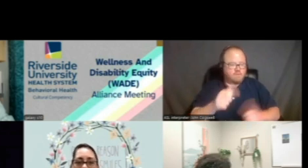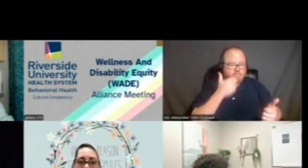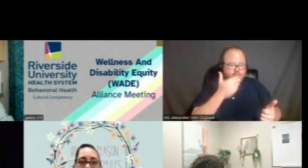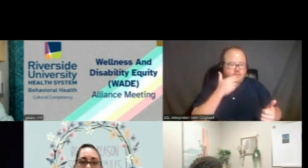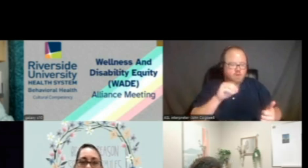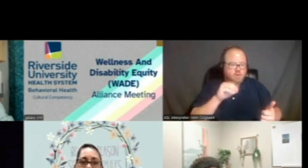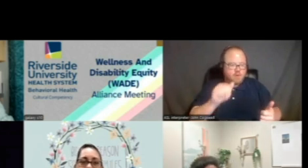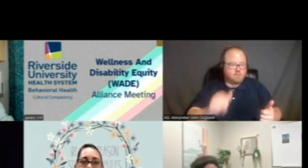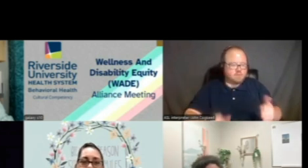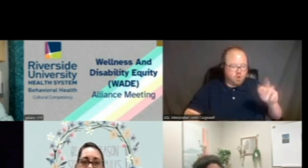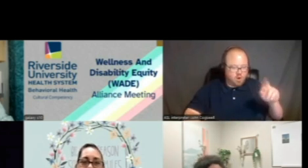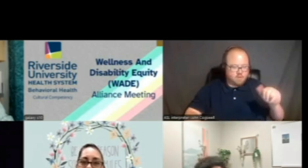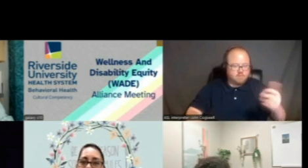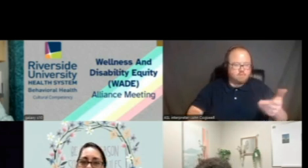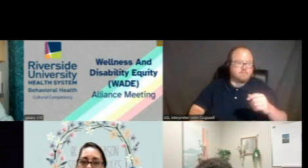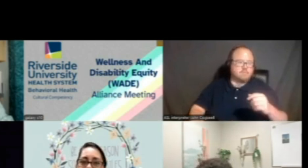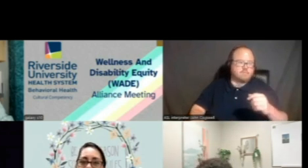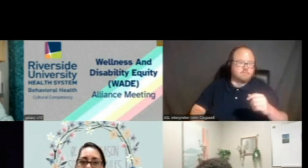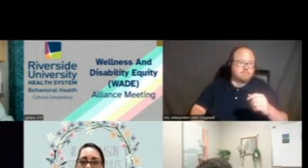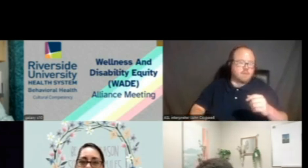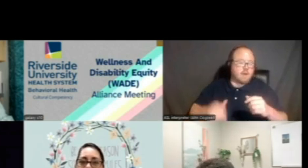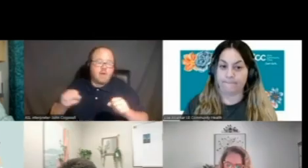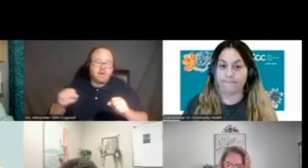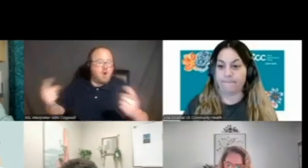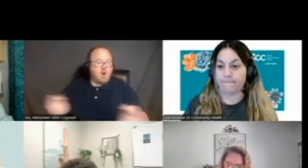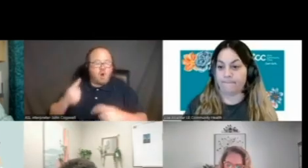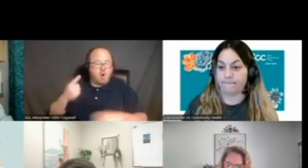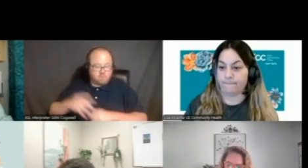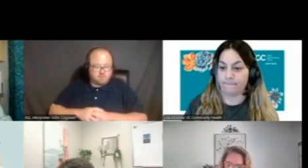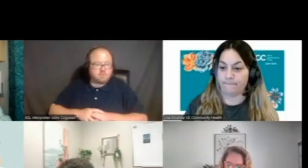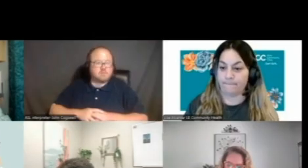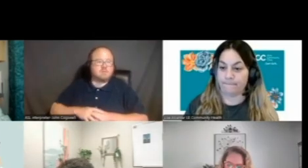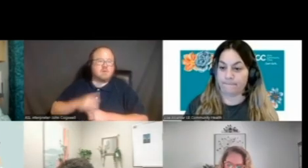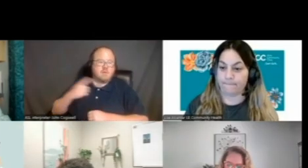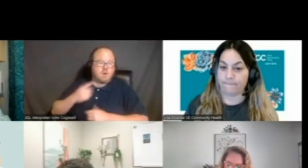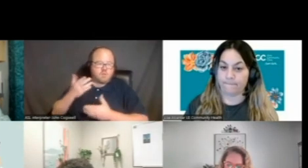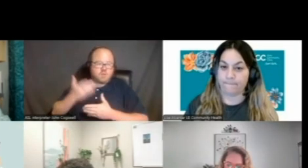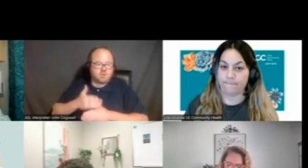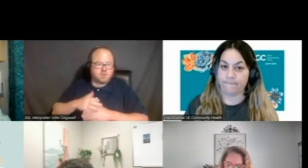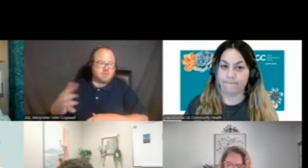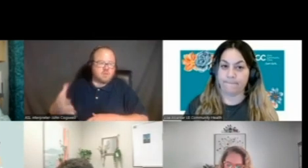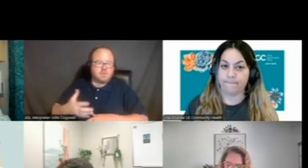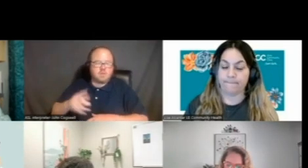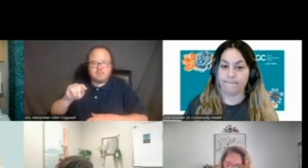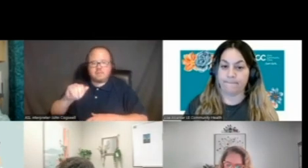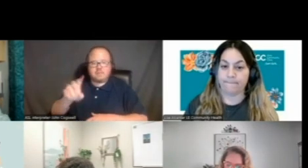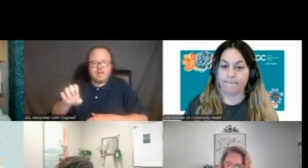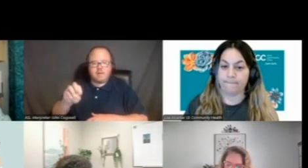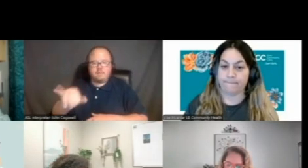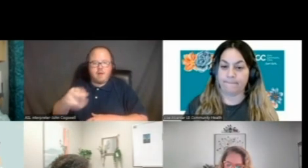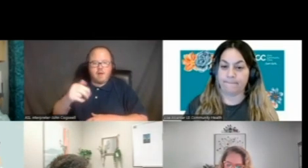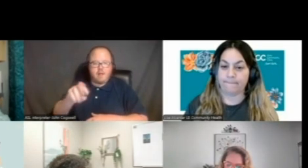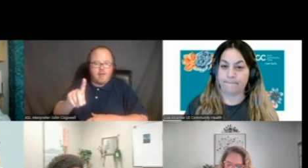America. Thank you. Tana. And as always, I'm always sharing the take my hand. And